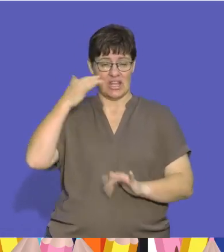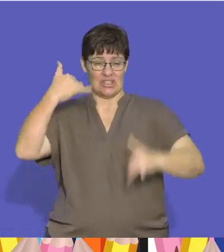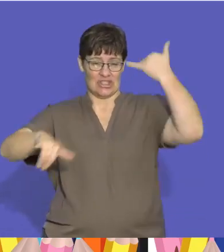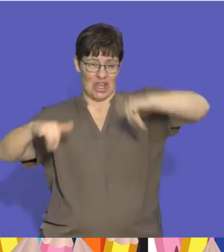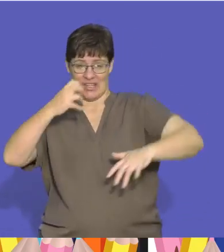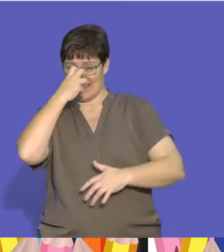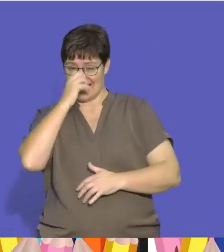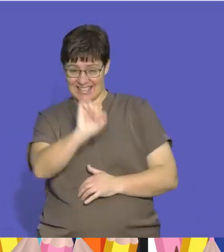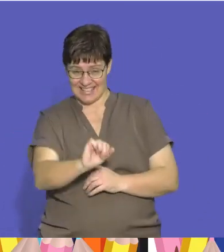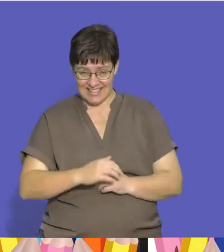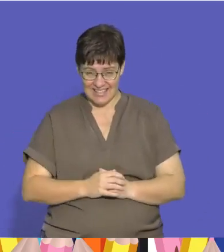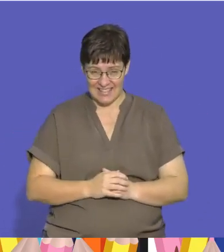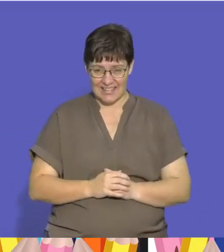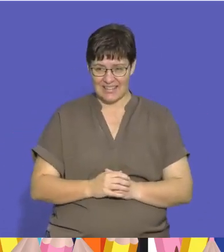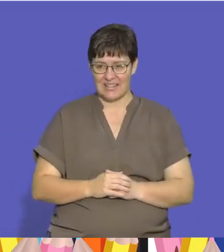circus, circus,